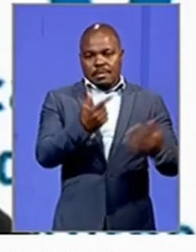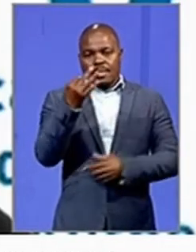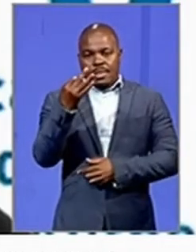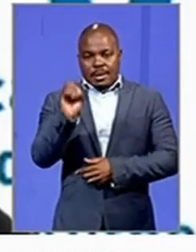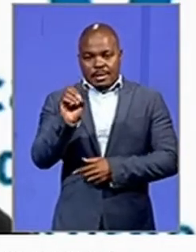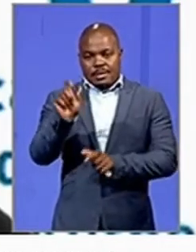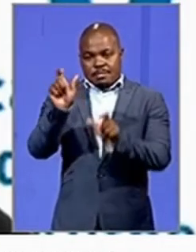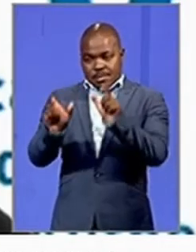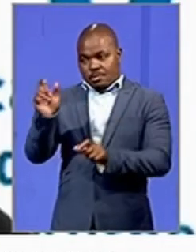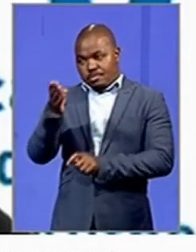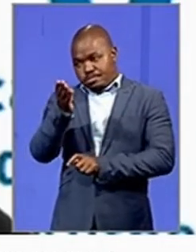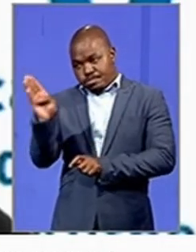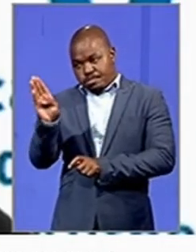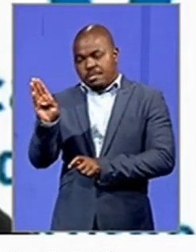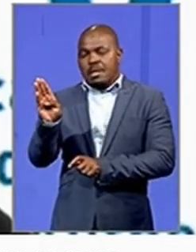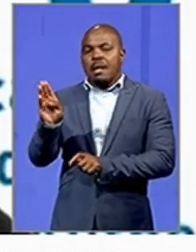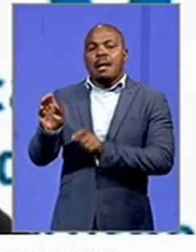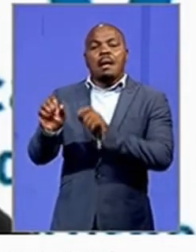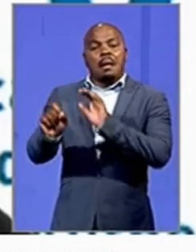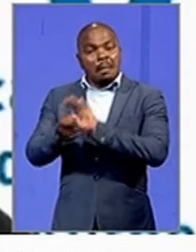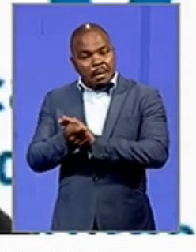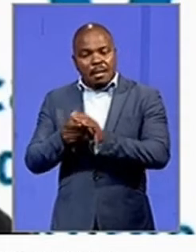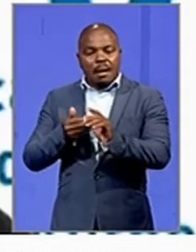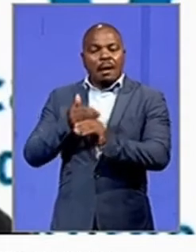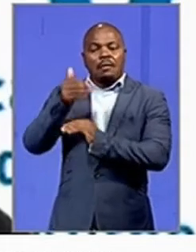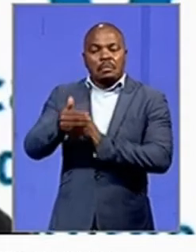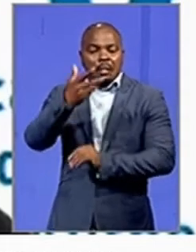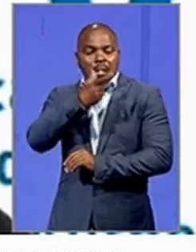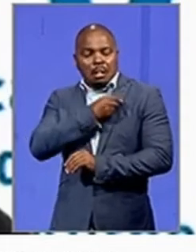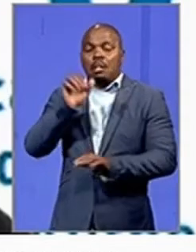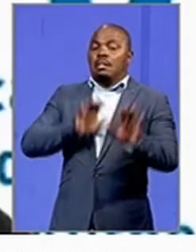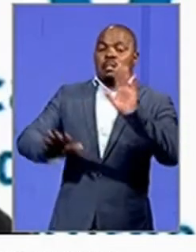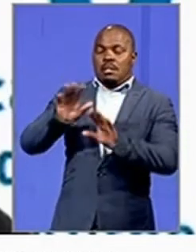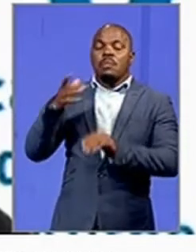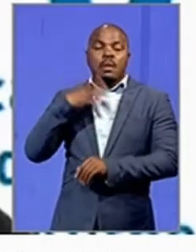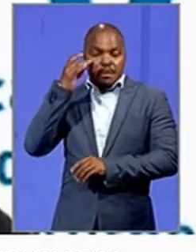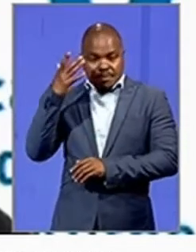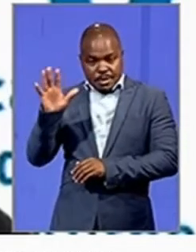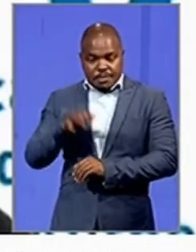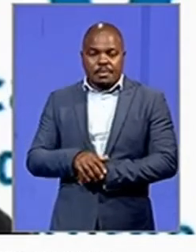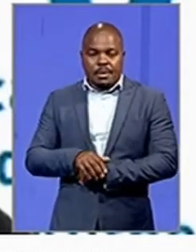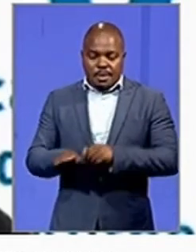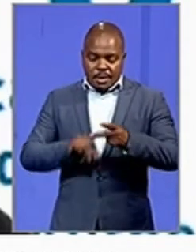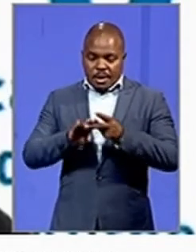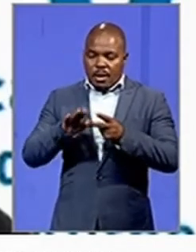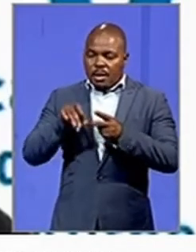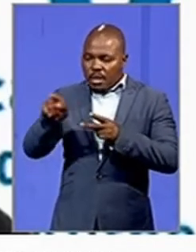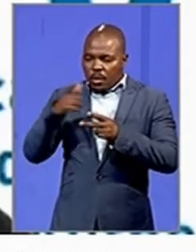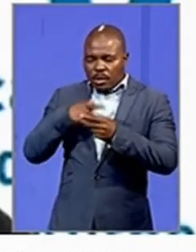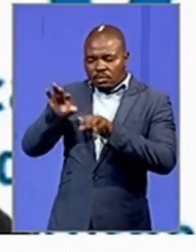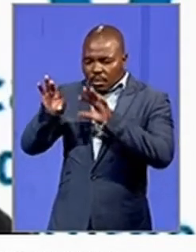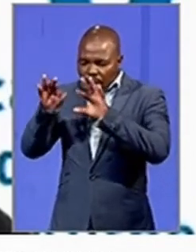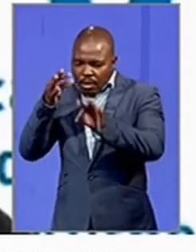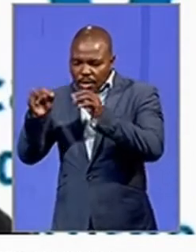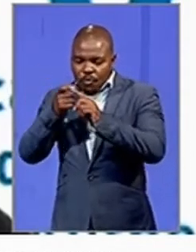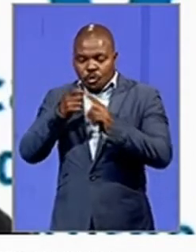3,730 adverse events following immunization that have been reported. And we then analyze that against these 2